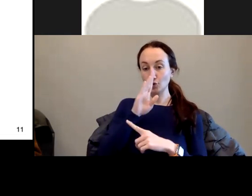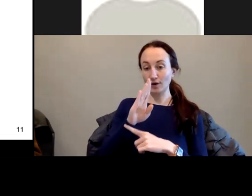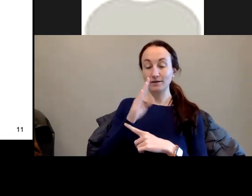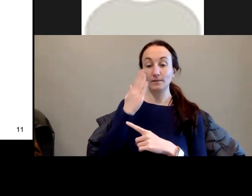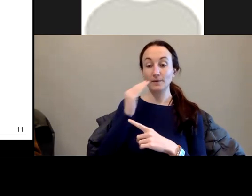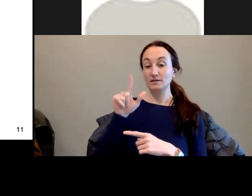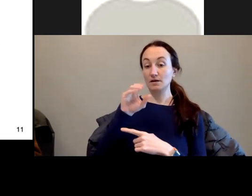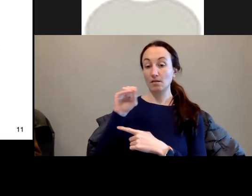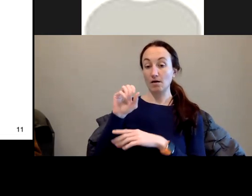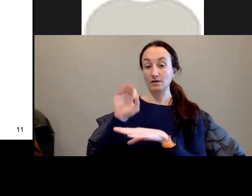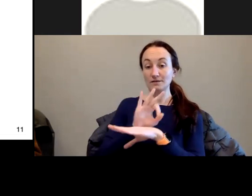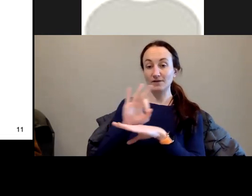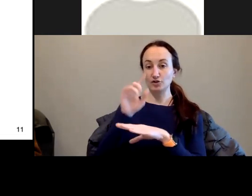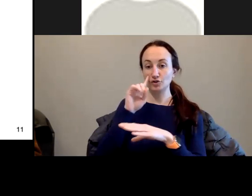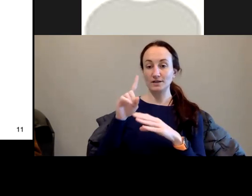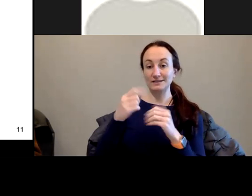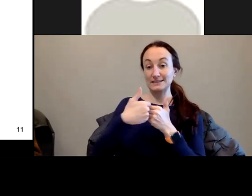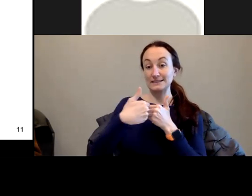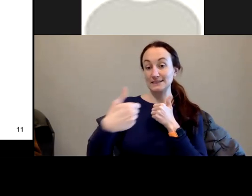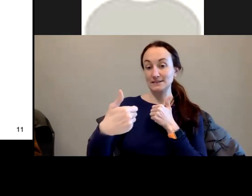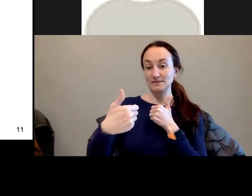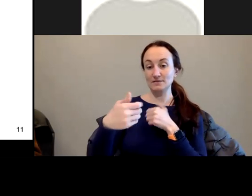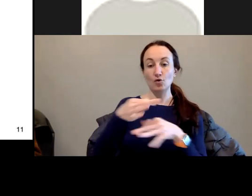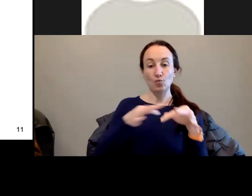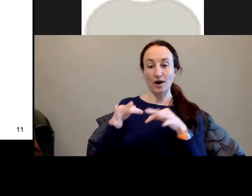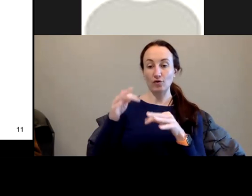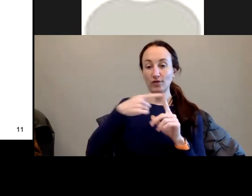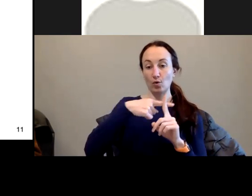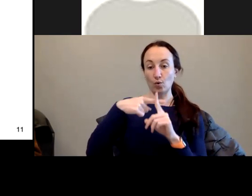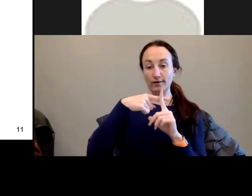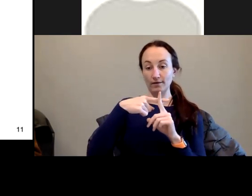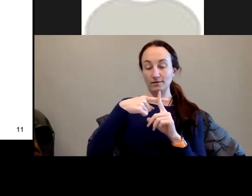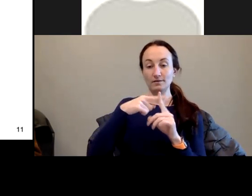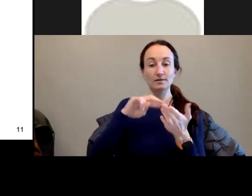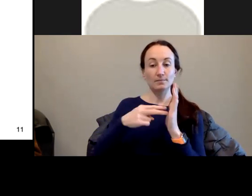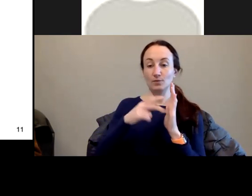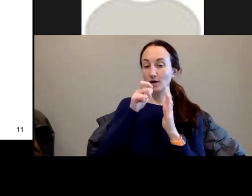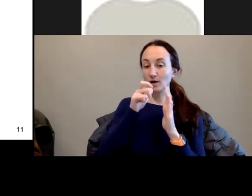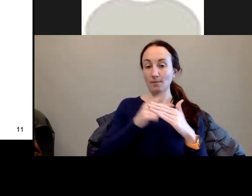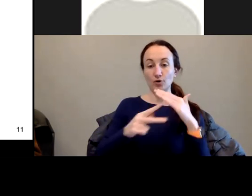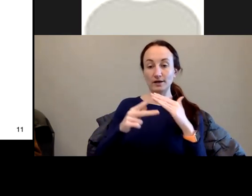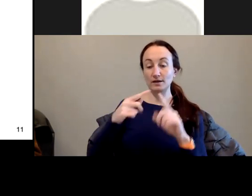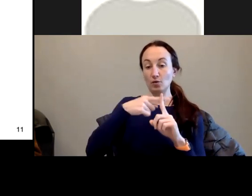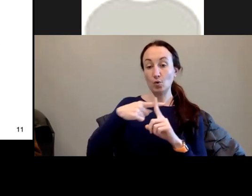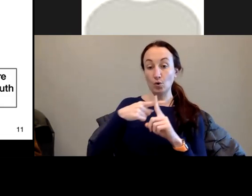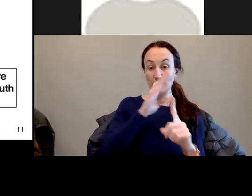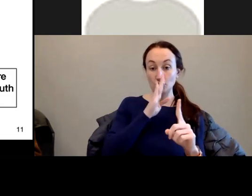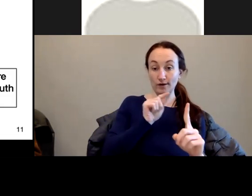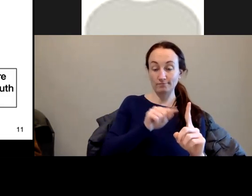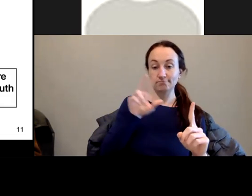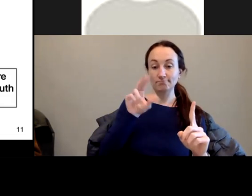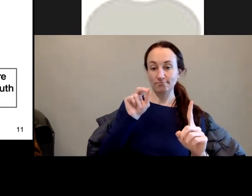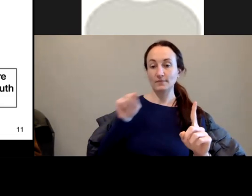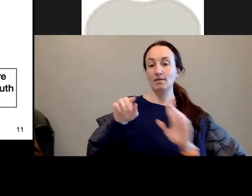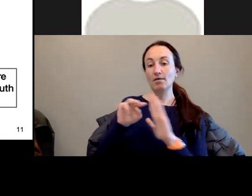loss function is actually over the distance rather than the coordinate. So we are not predicting the coordinate directly, but the model kind